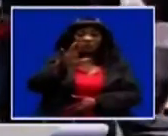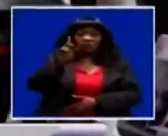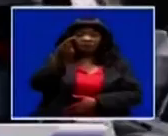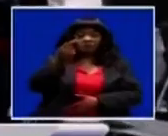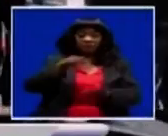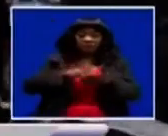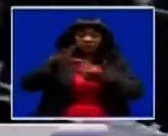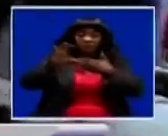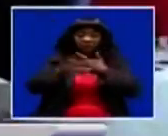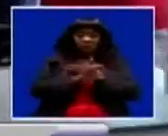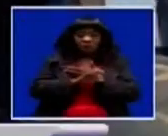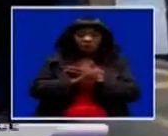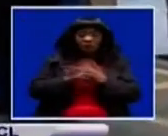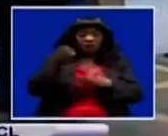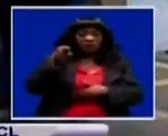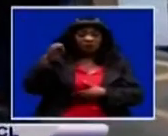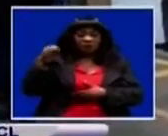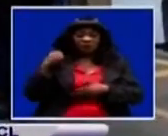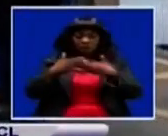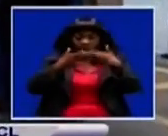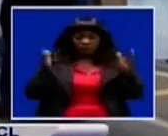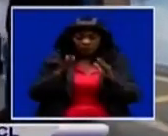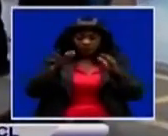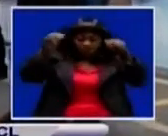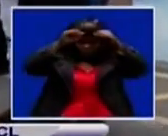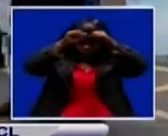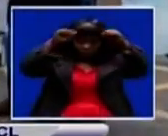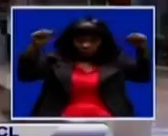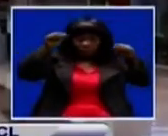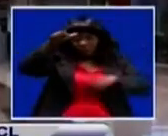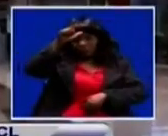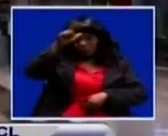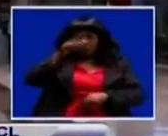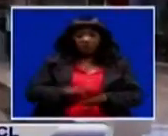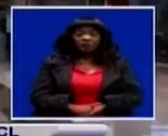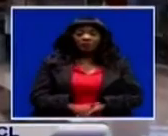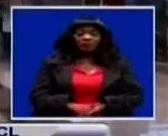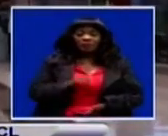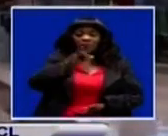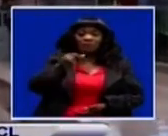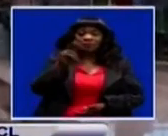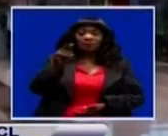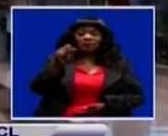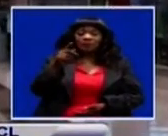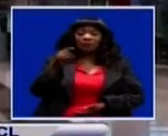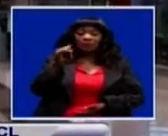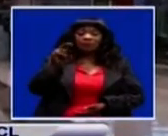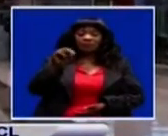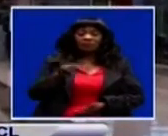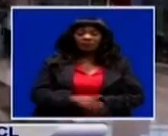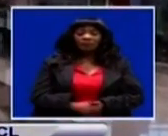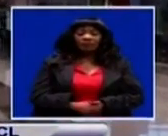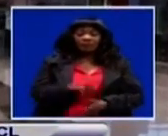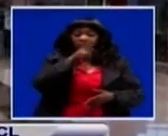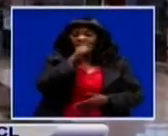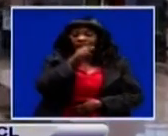is expected to be officially opened by the Republican President Edgar Lungu. Justin Akaklubelwa, ZNBC News,